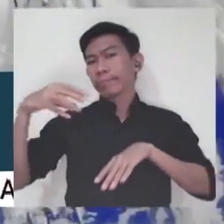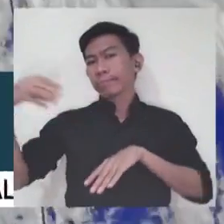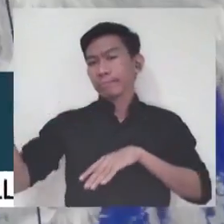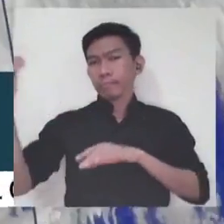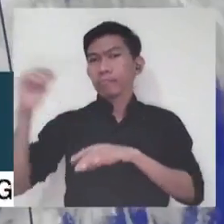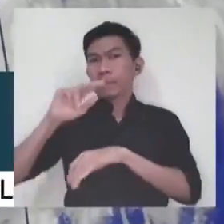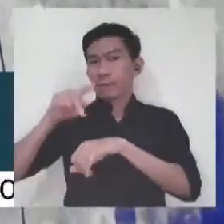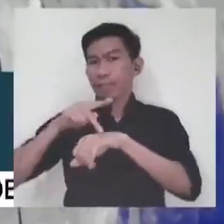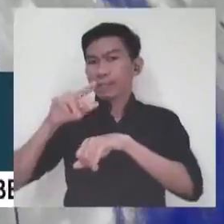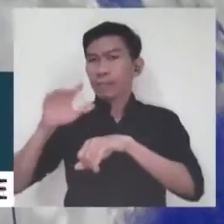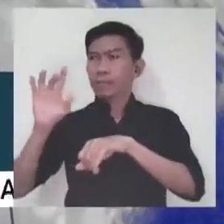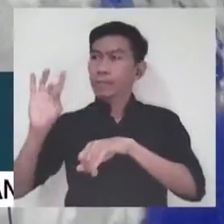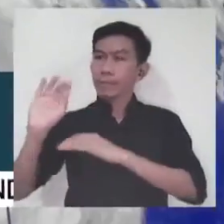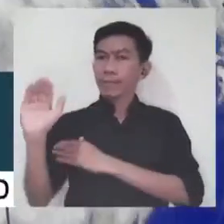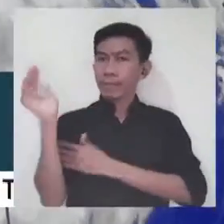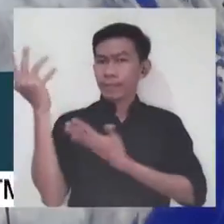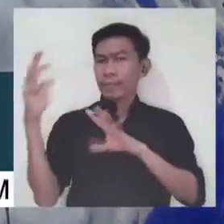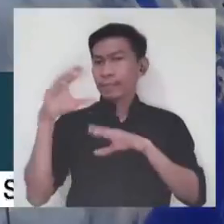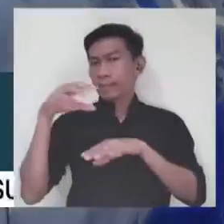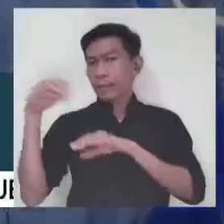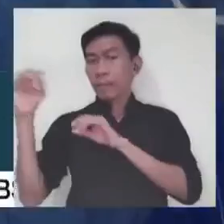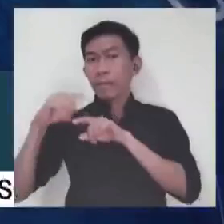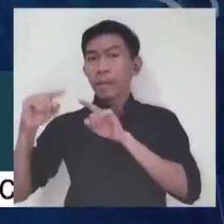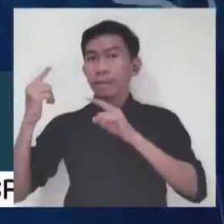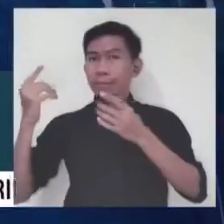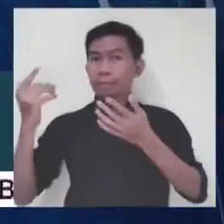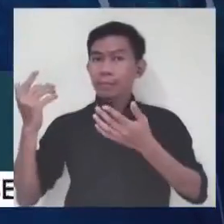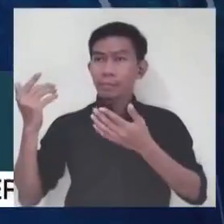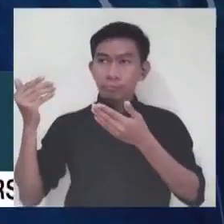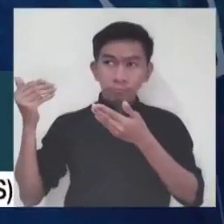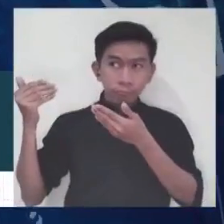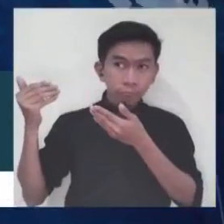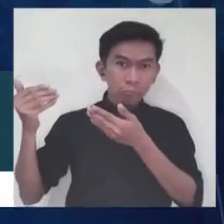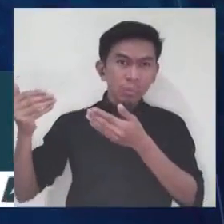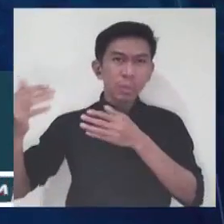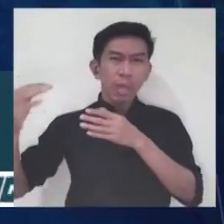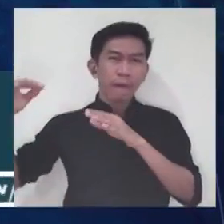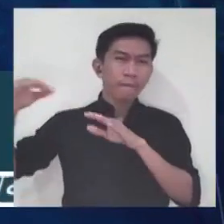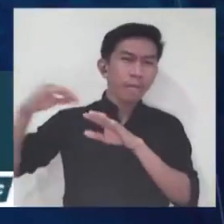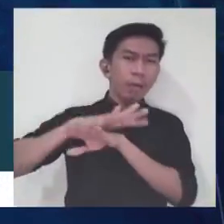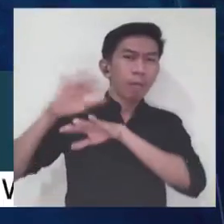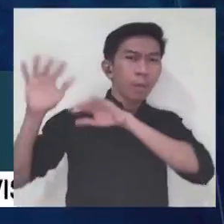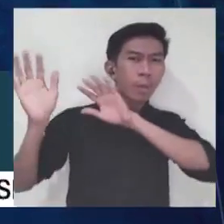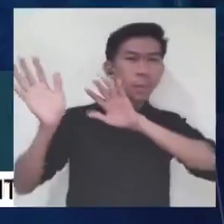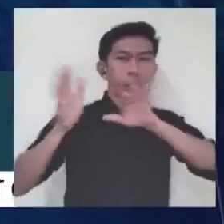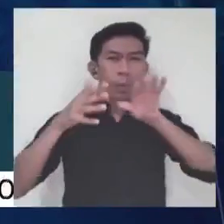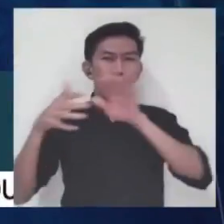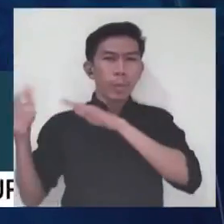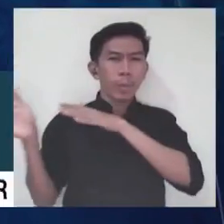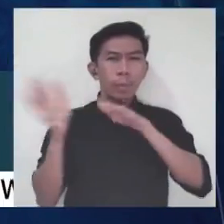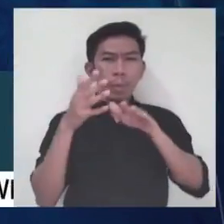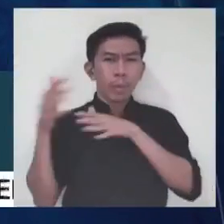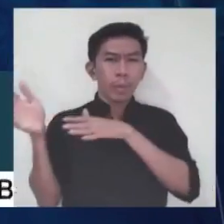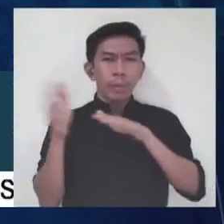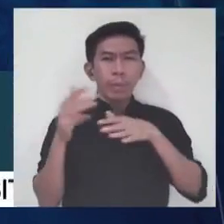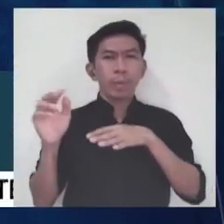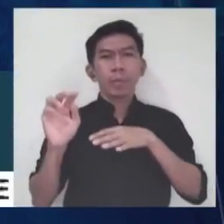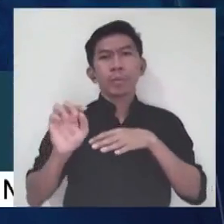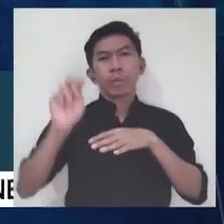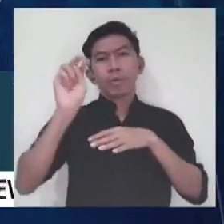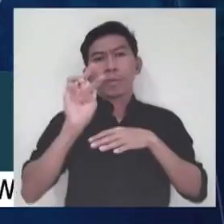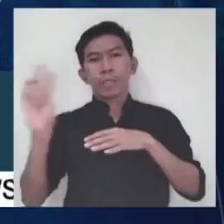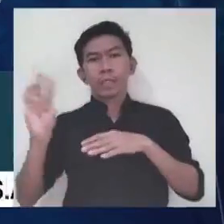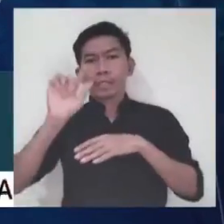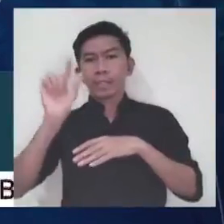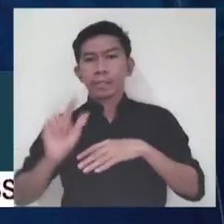at 8 this morning. However, it will continue to bring heavy rains and gusty conditions in northwestern Luzon. Doksuri was last located